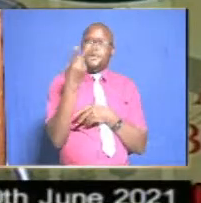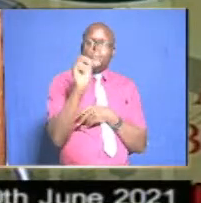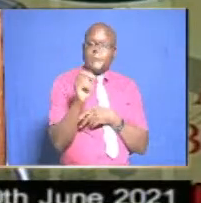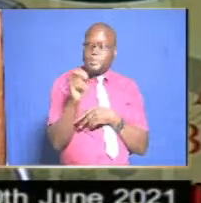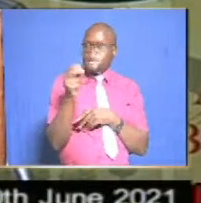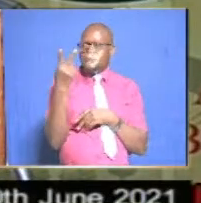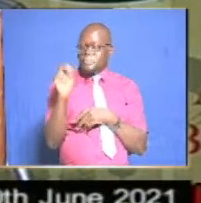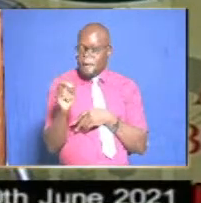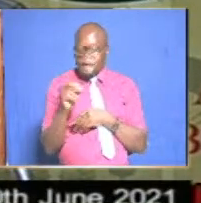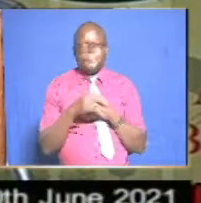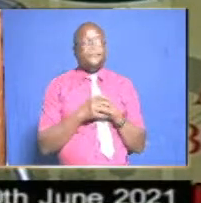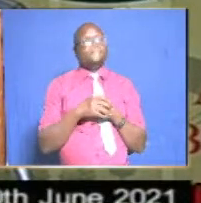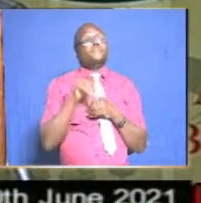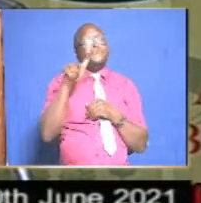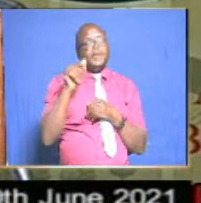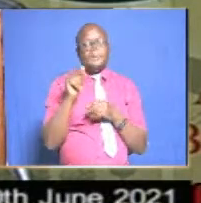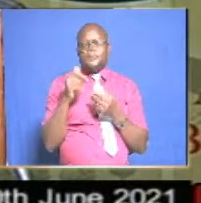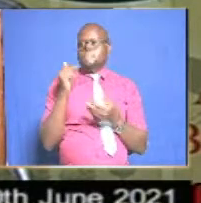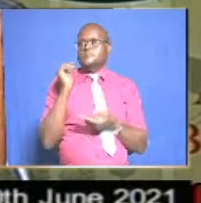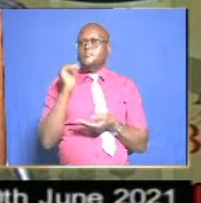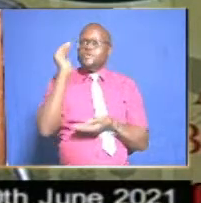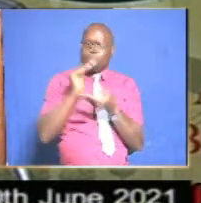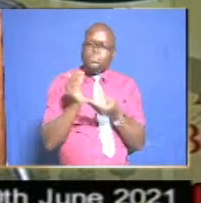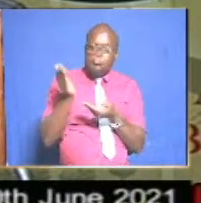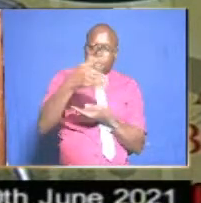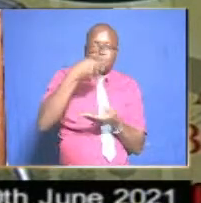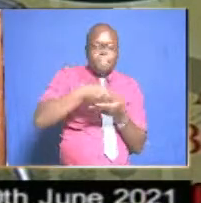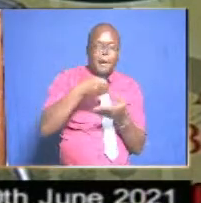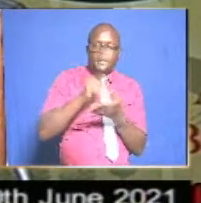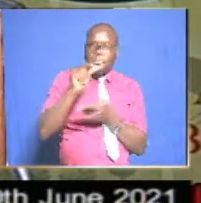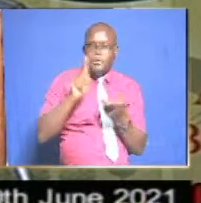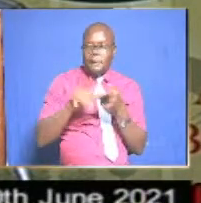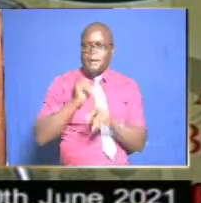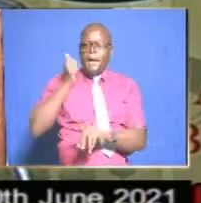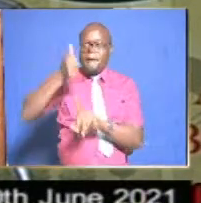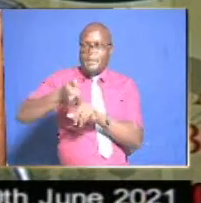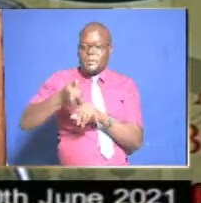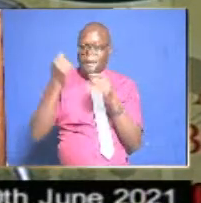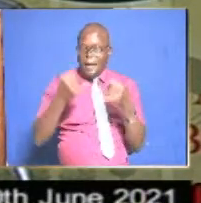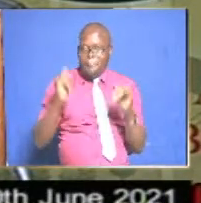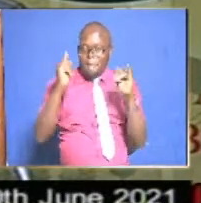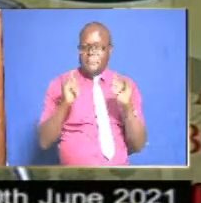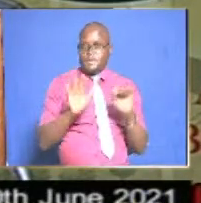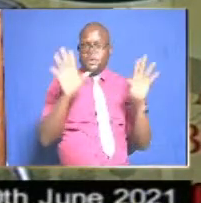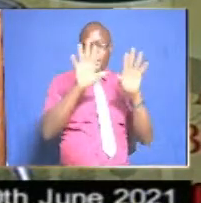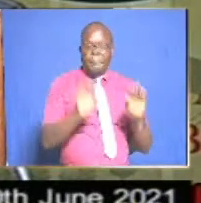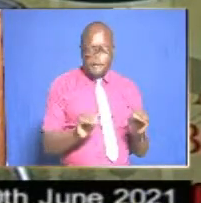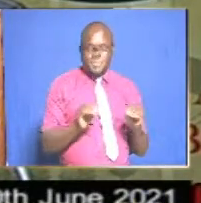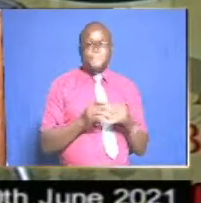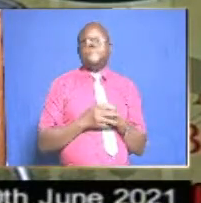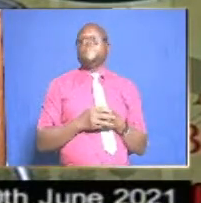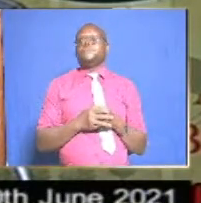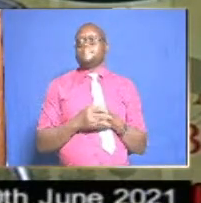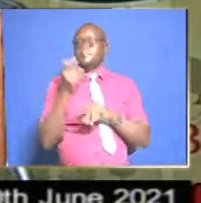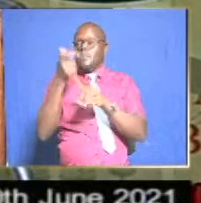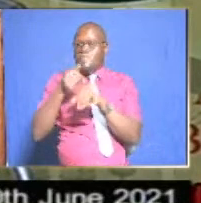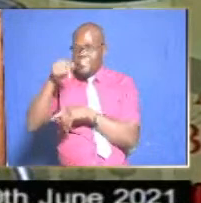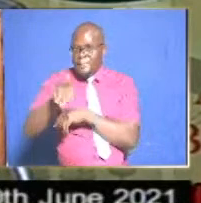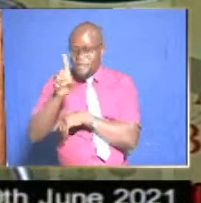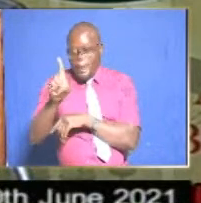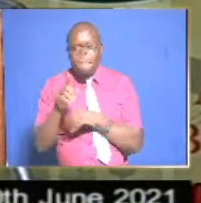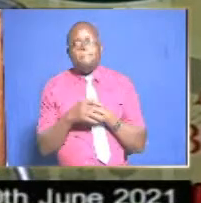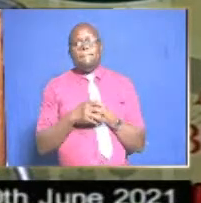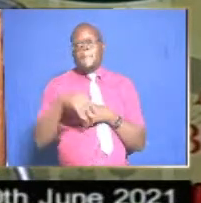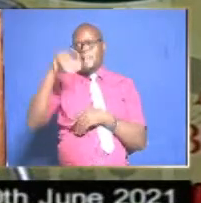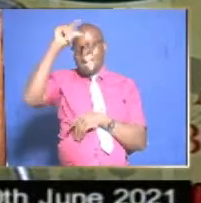These measures resulted in reduced collection of revenues, adversely impacting the implementation of the budget. Arising from this,